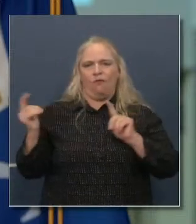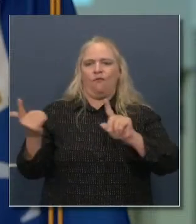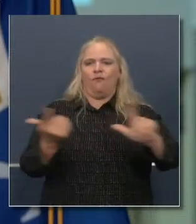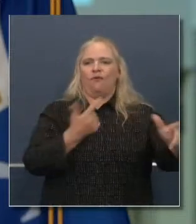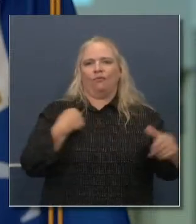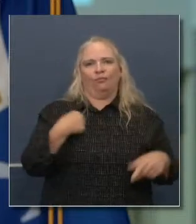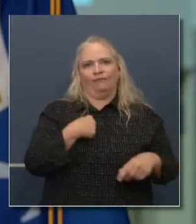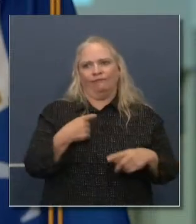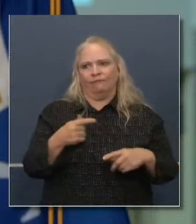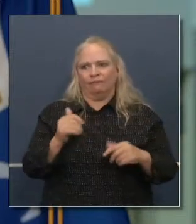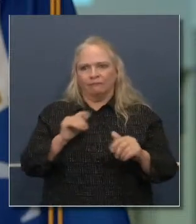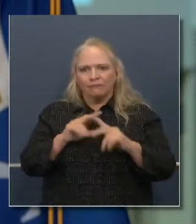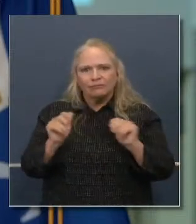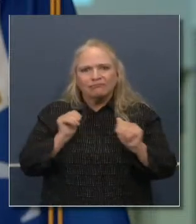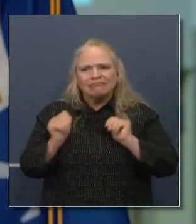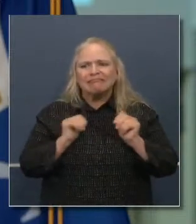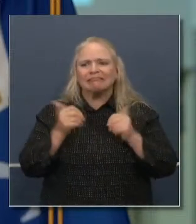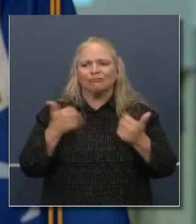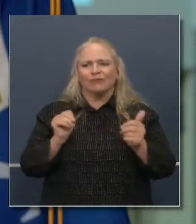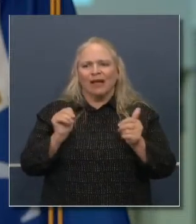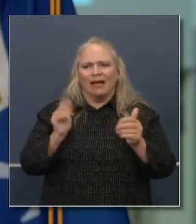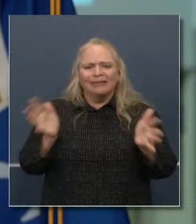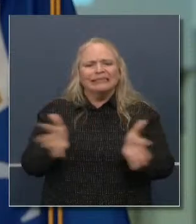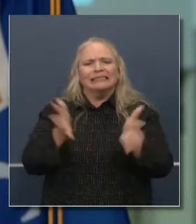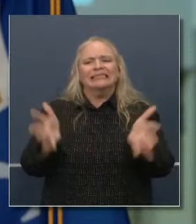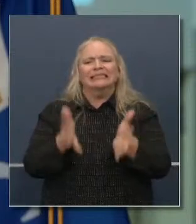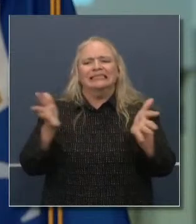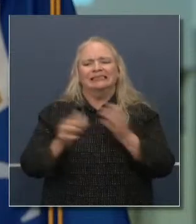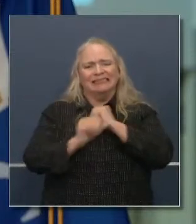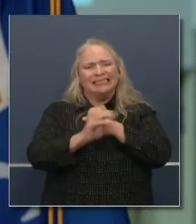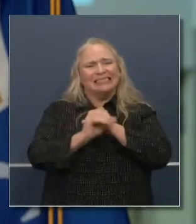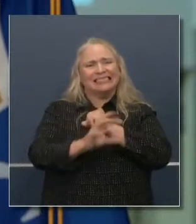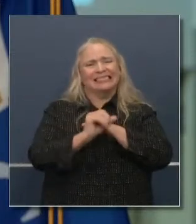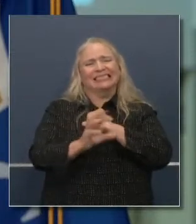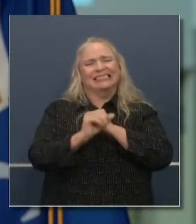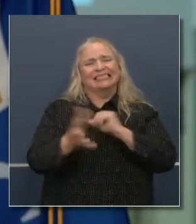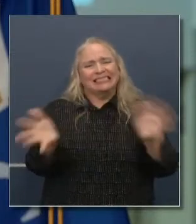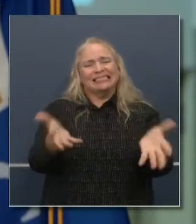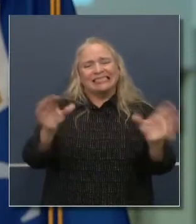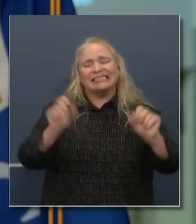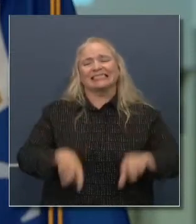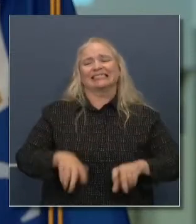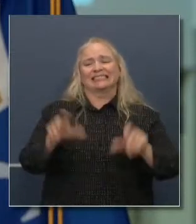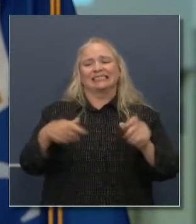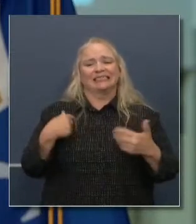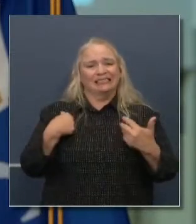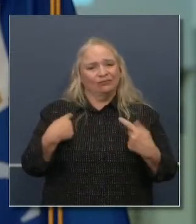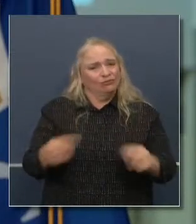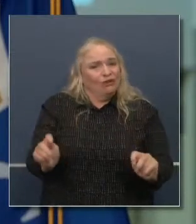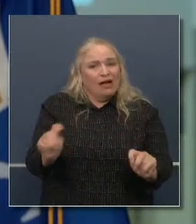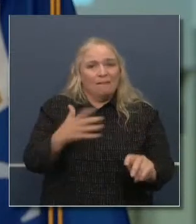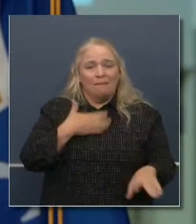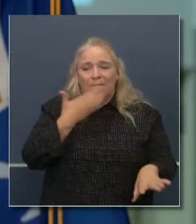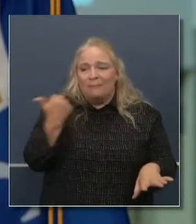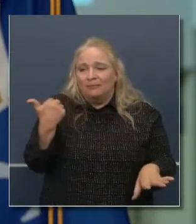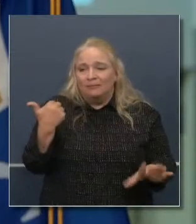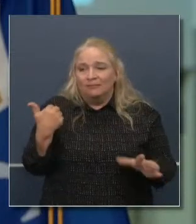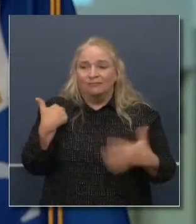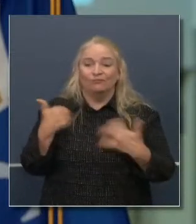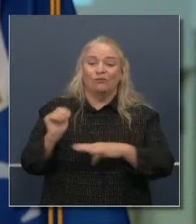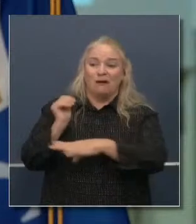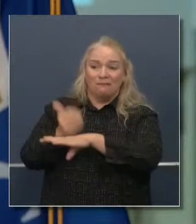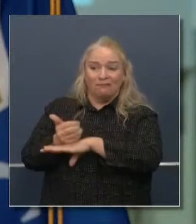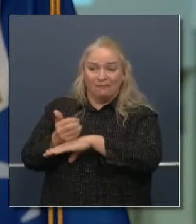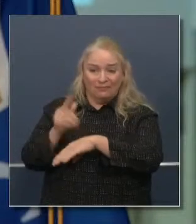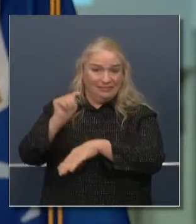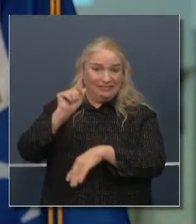aggressively promoting and trying to manifest. We announced a task force a number of months ago when we